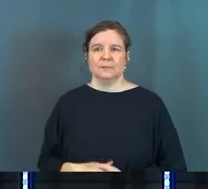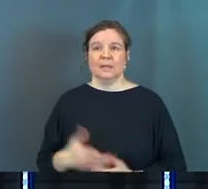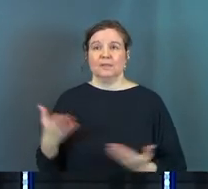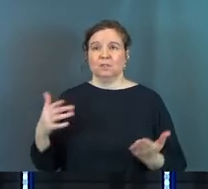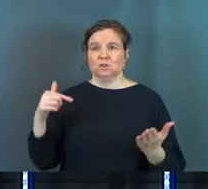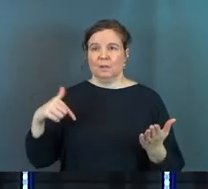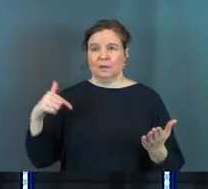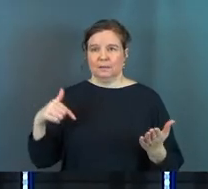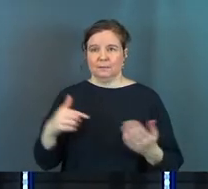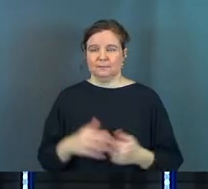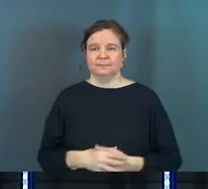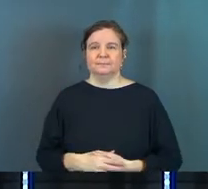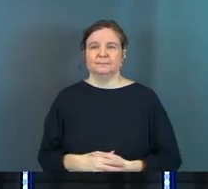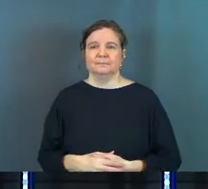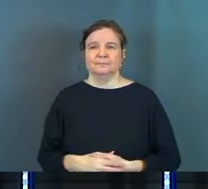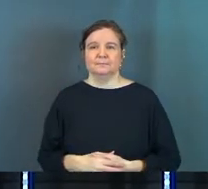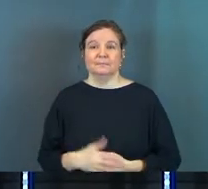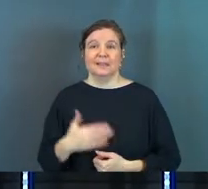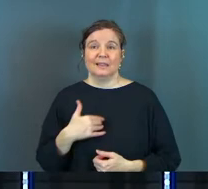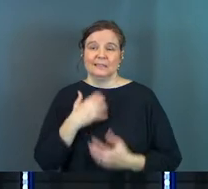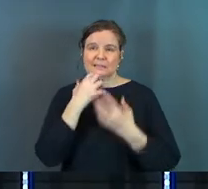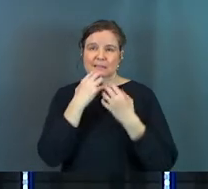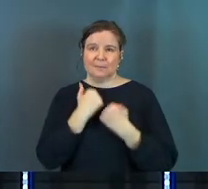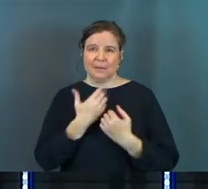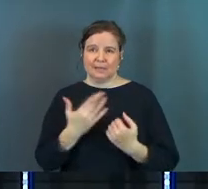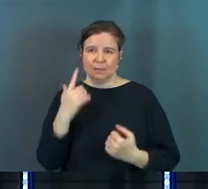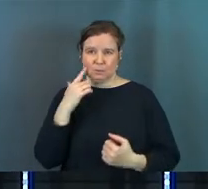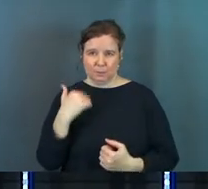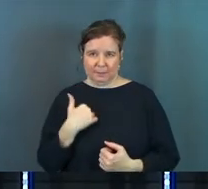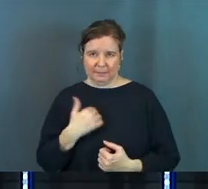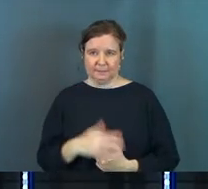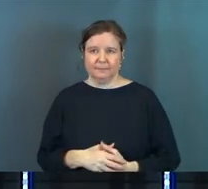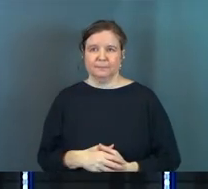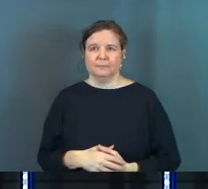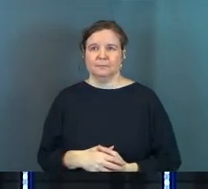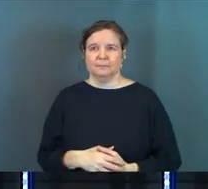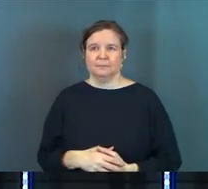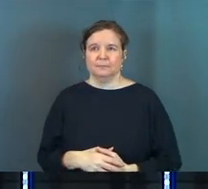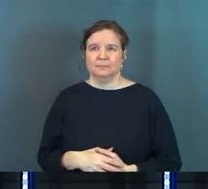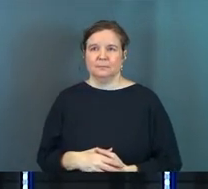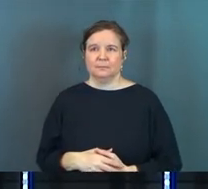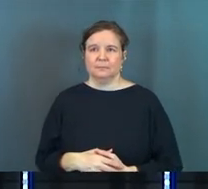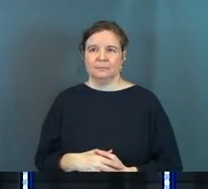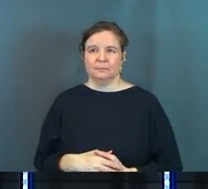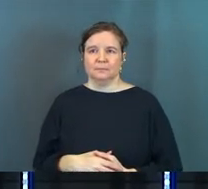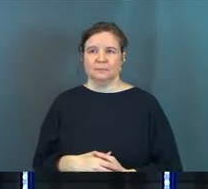This right here. This is a precious item to me.